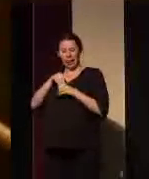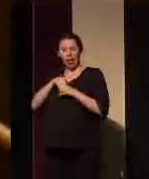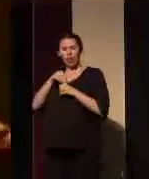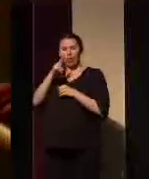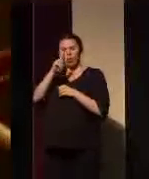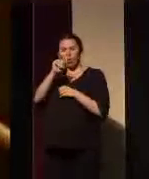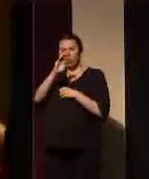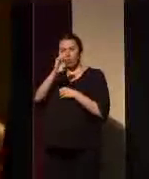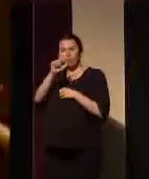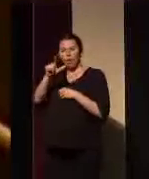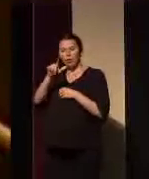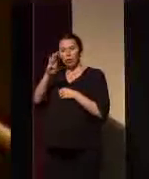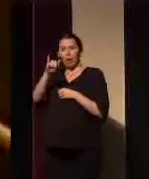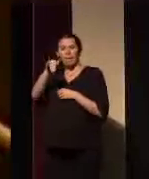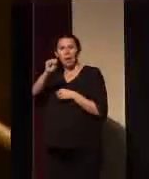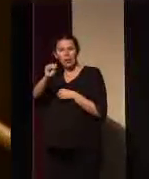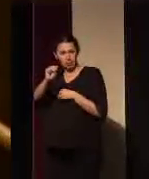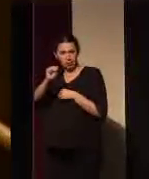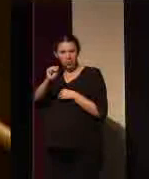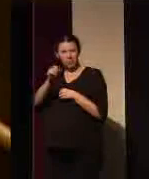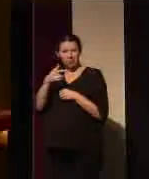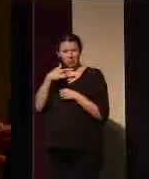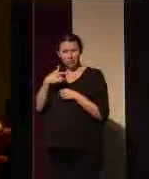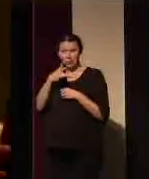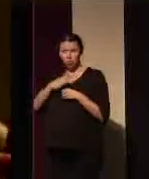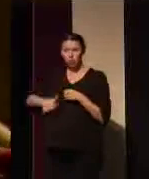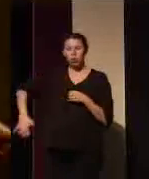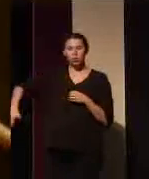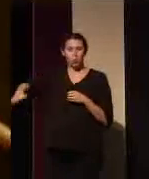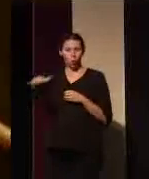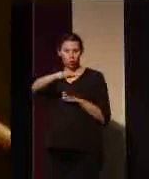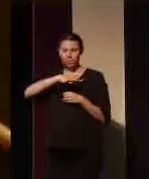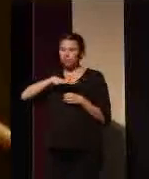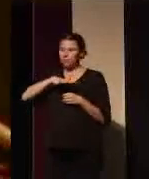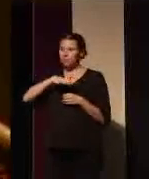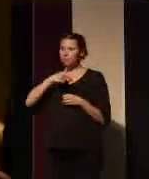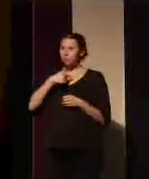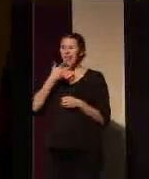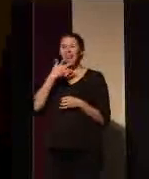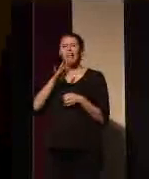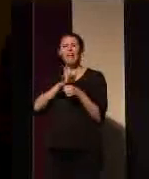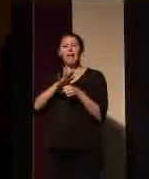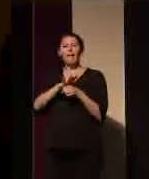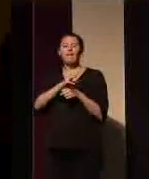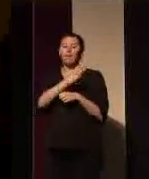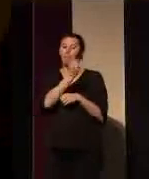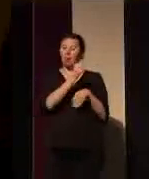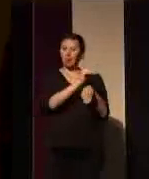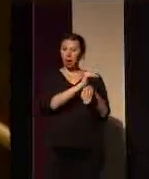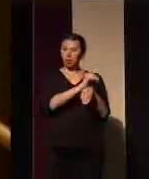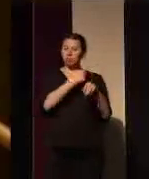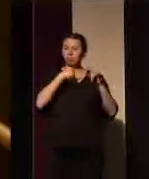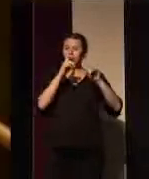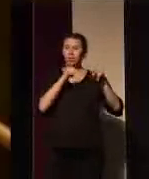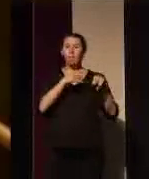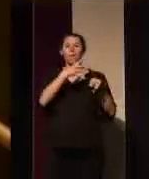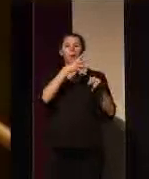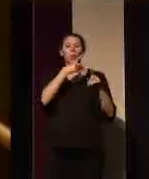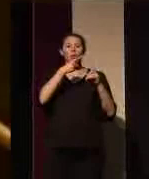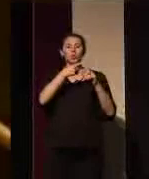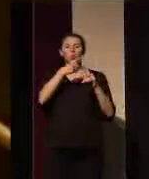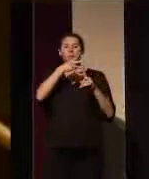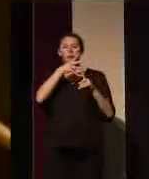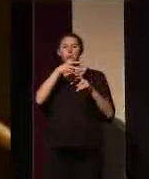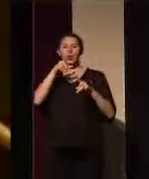be sort of quite across the board. I was lucky enough to, on Monday night, attend the Mother to Mother